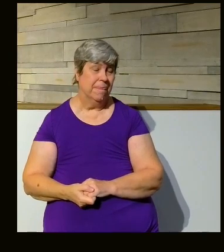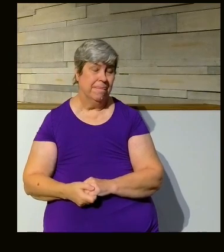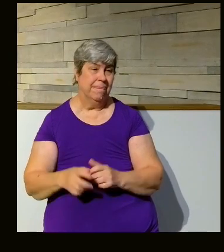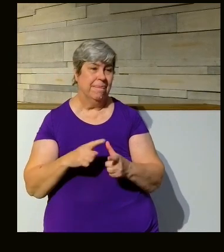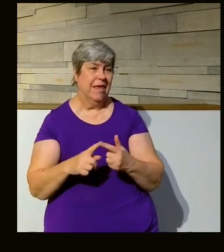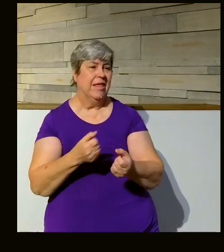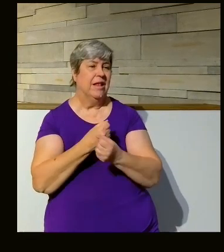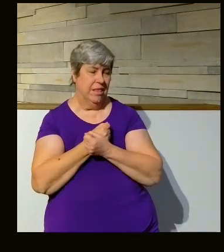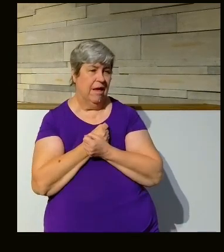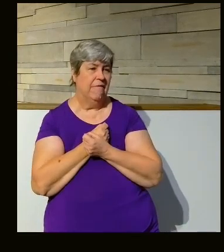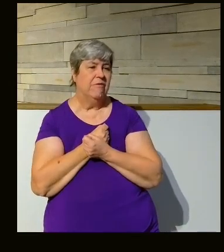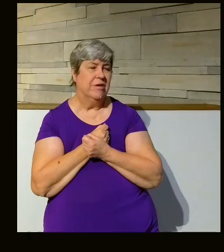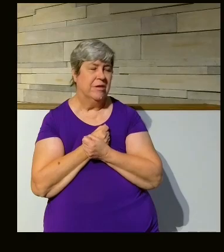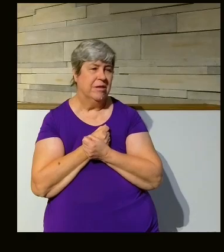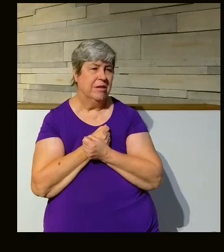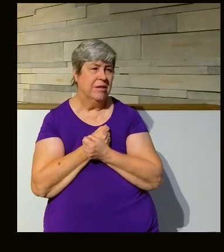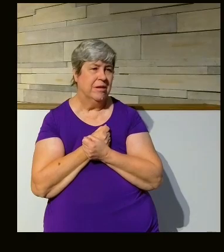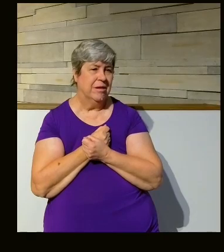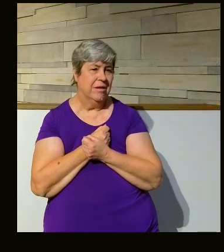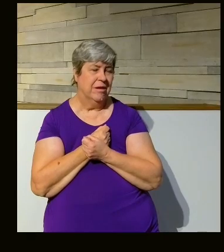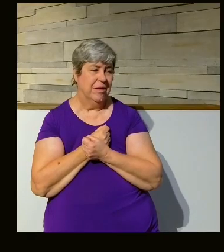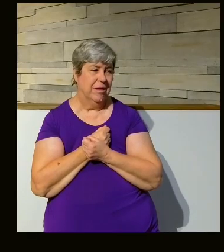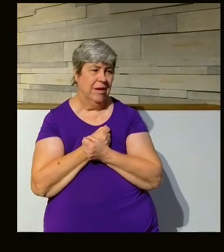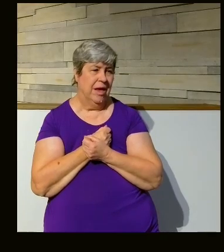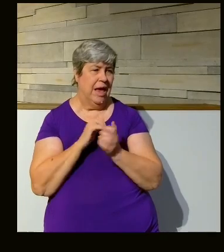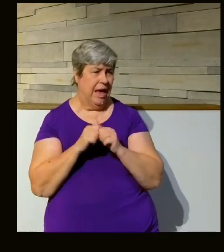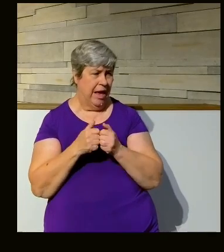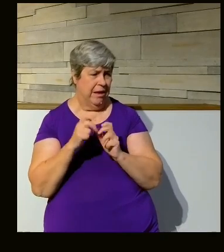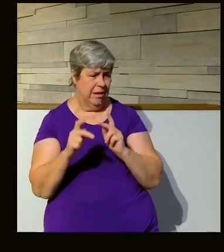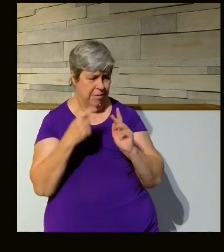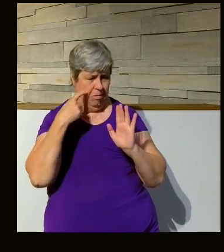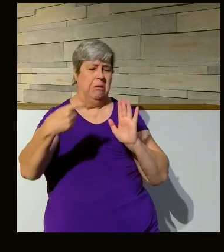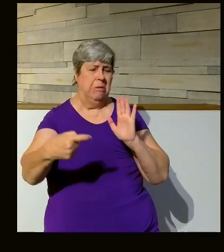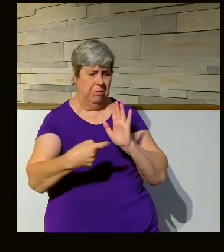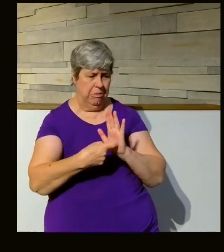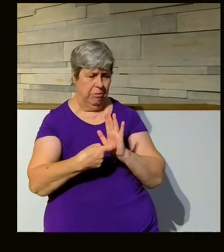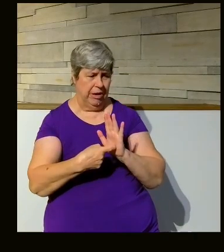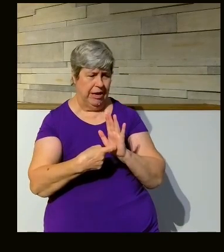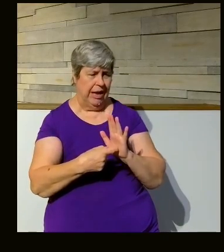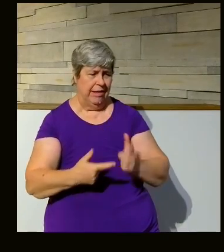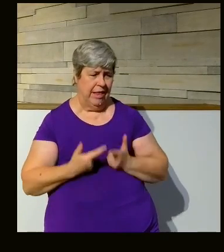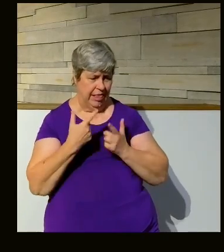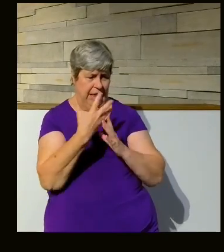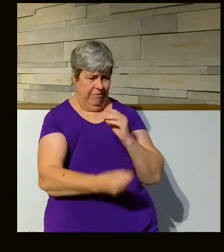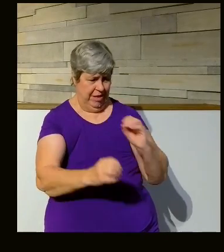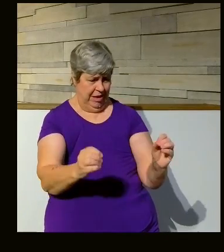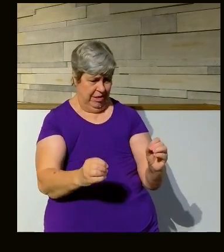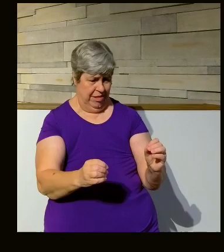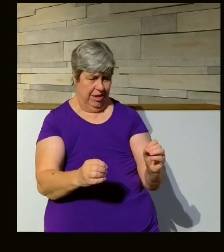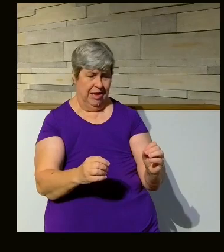And then love. Folks, the hallmark of a life lacking nothing is serving